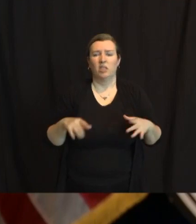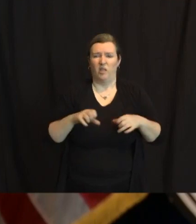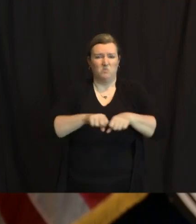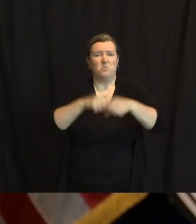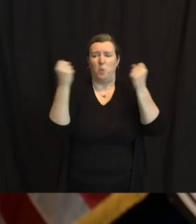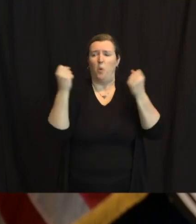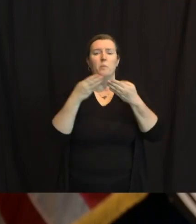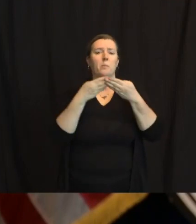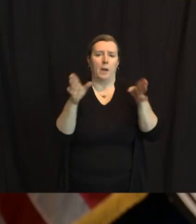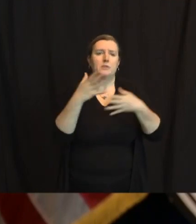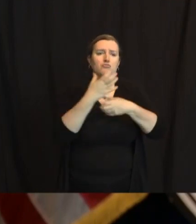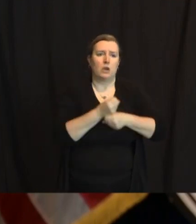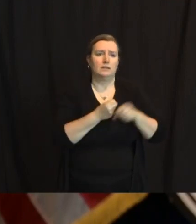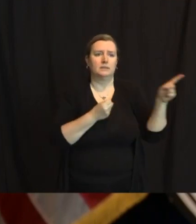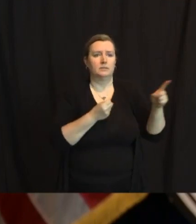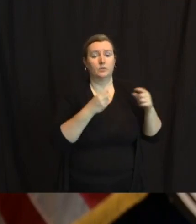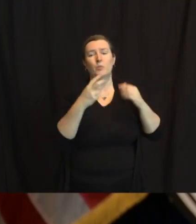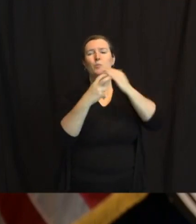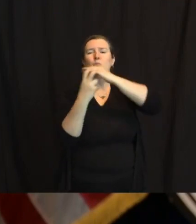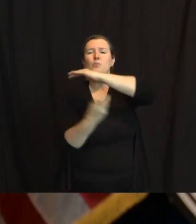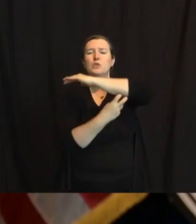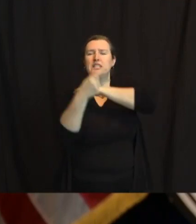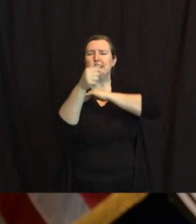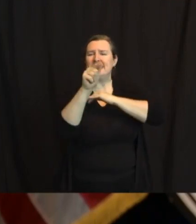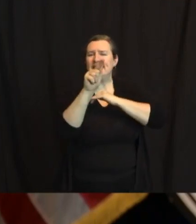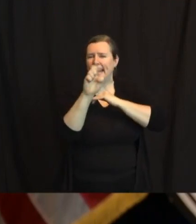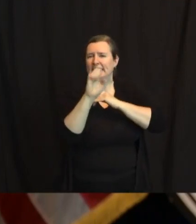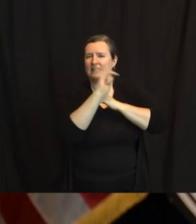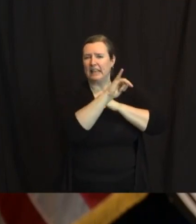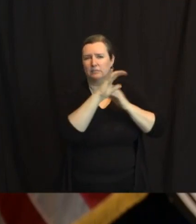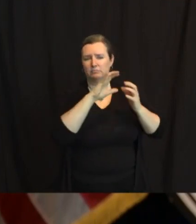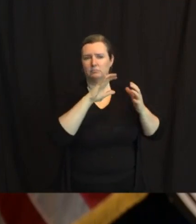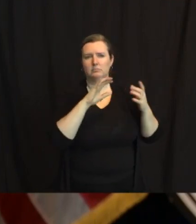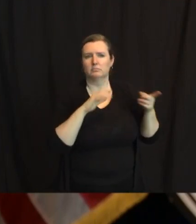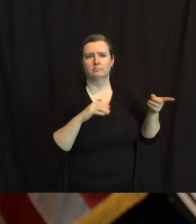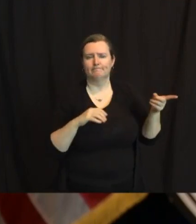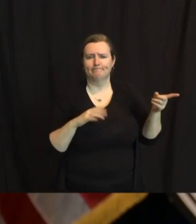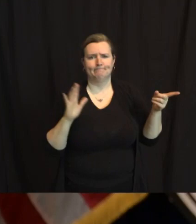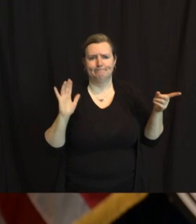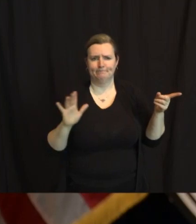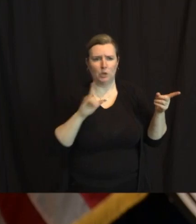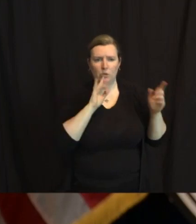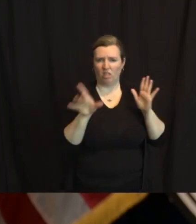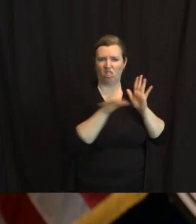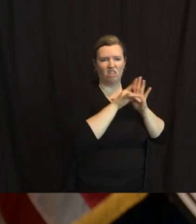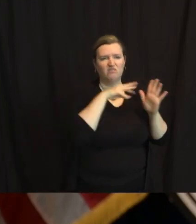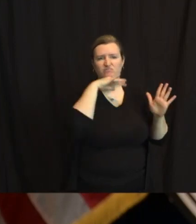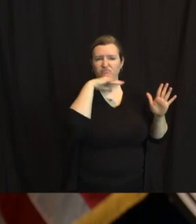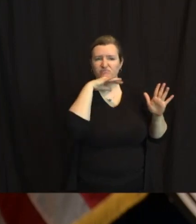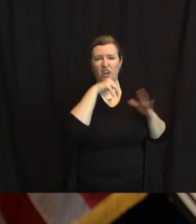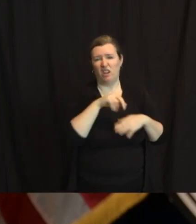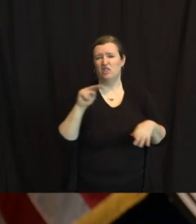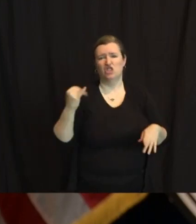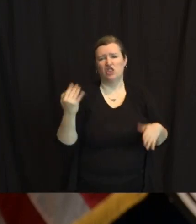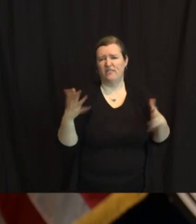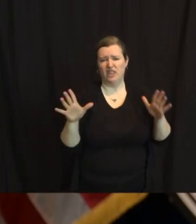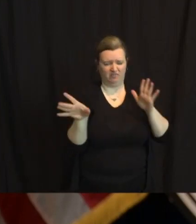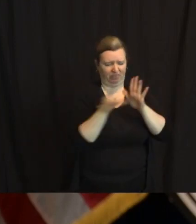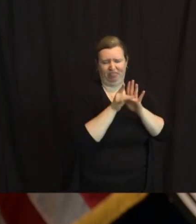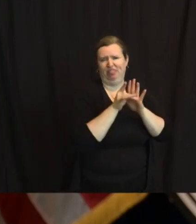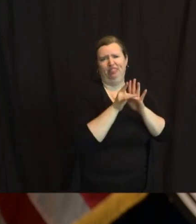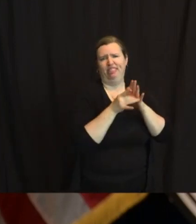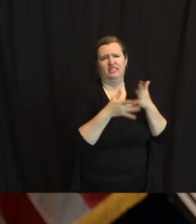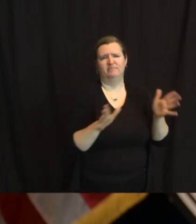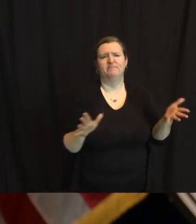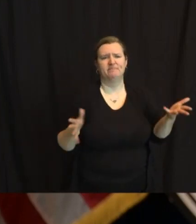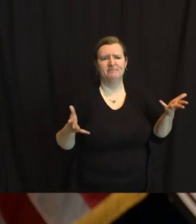slice it in the history, the modern history at least, of our state. I don't think it's cause to spike any footballs. The fact of the matter is